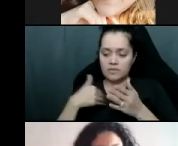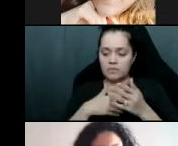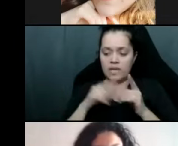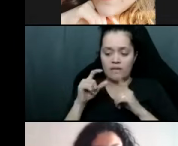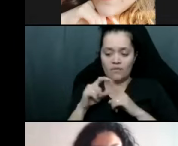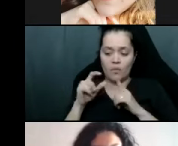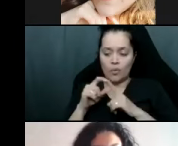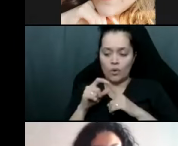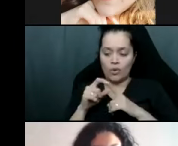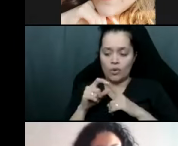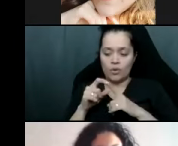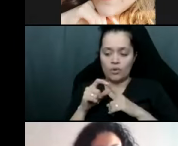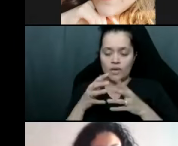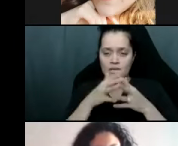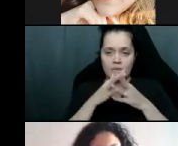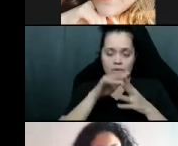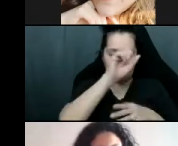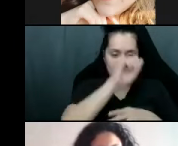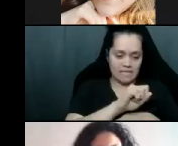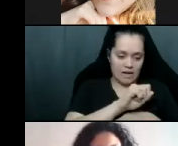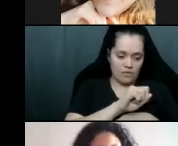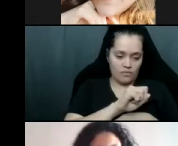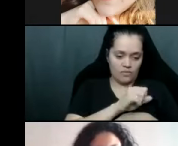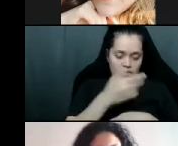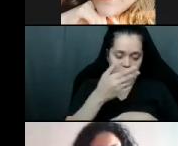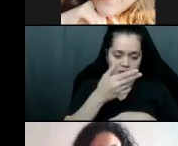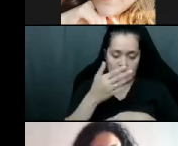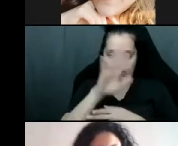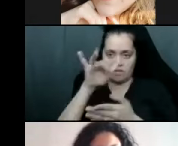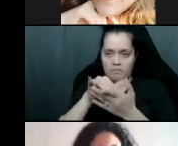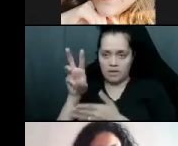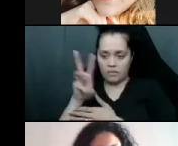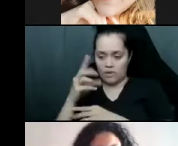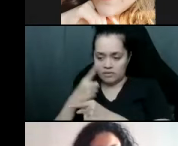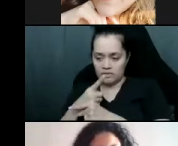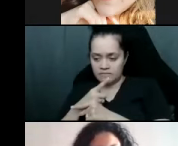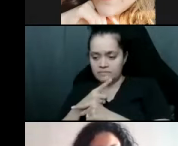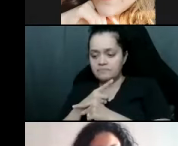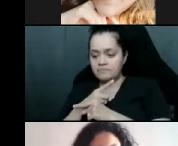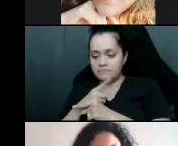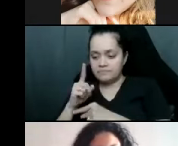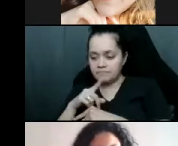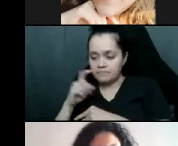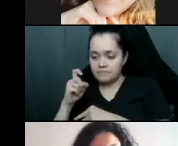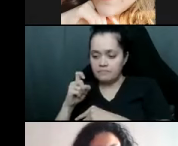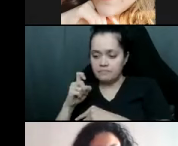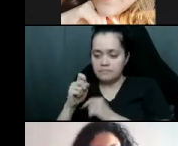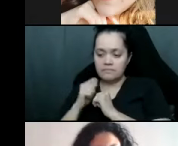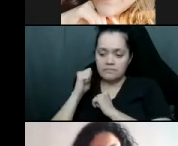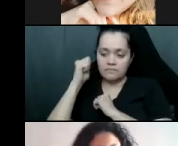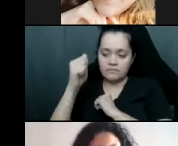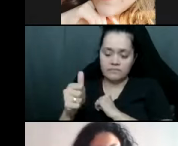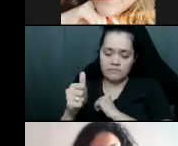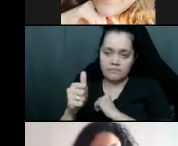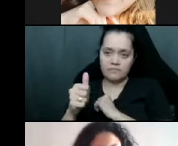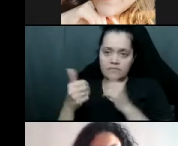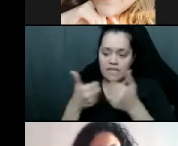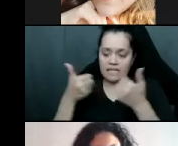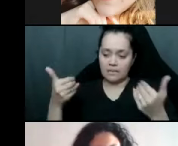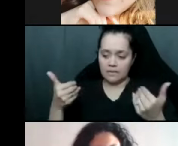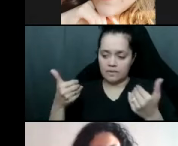in the American South that's a different word than here in the Midwest because of distance and